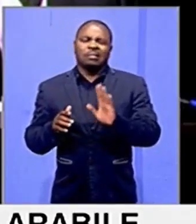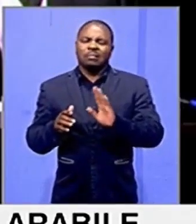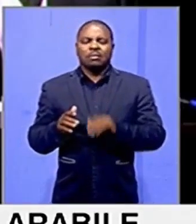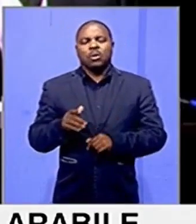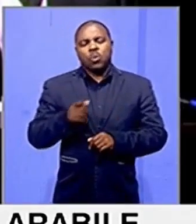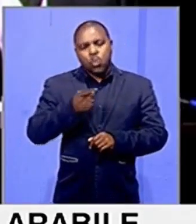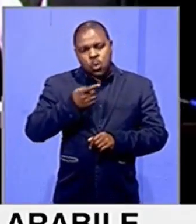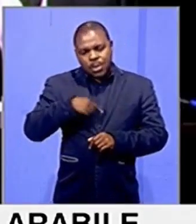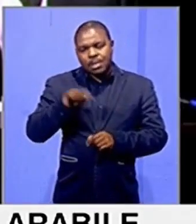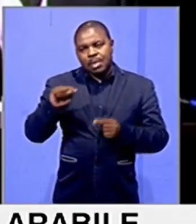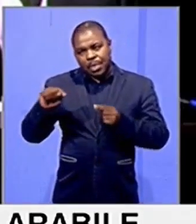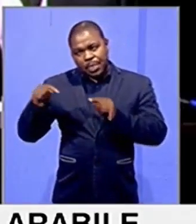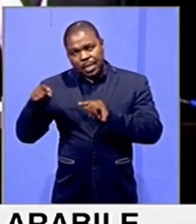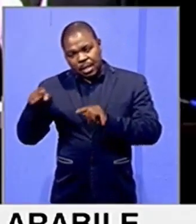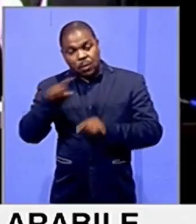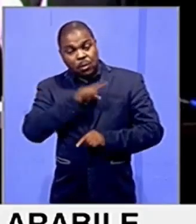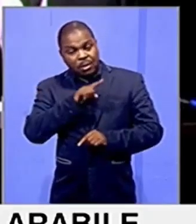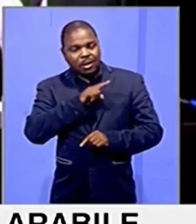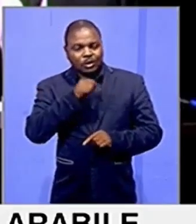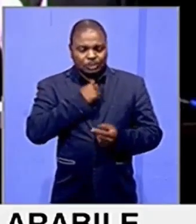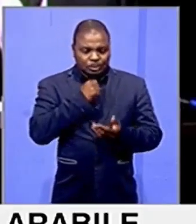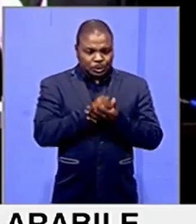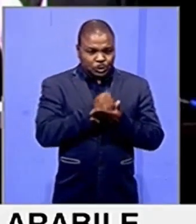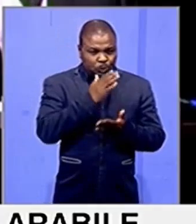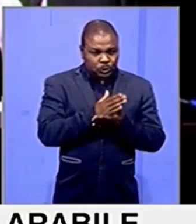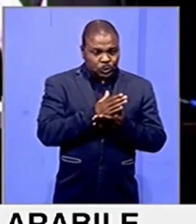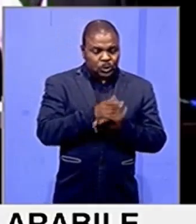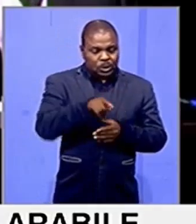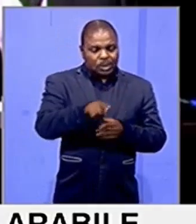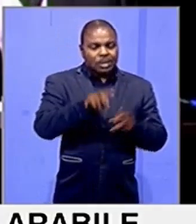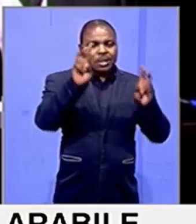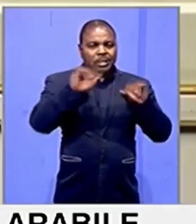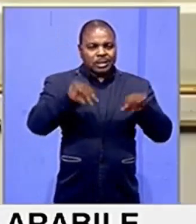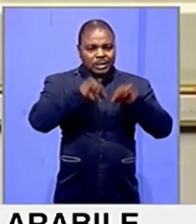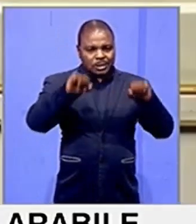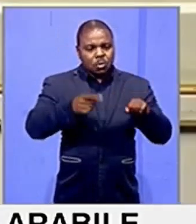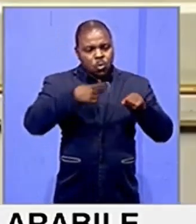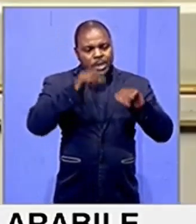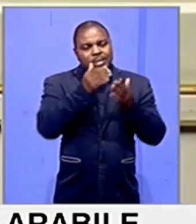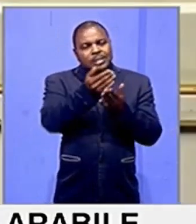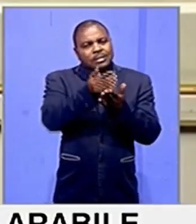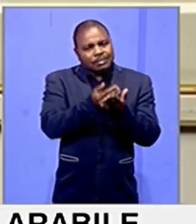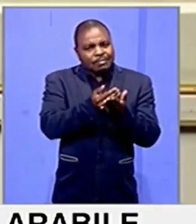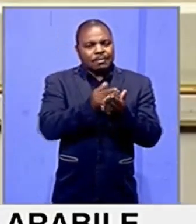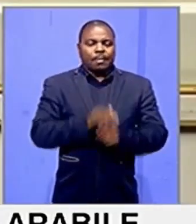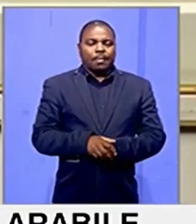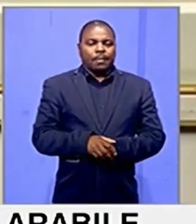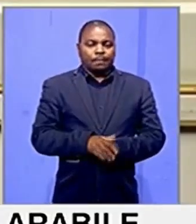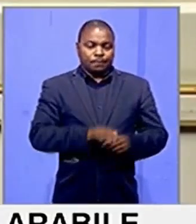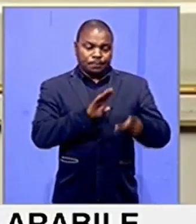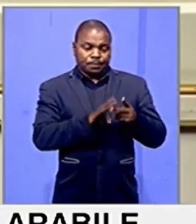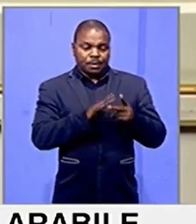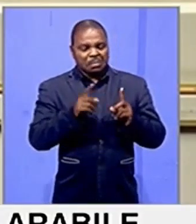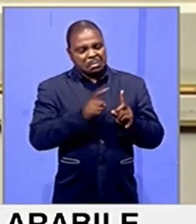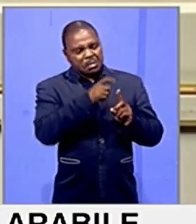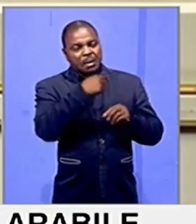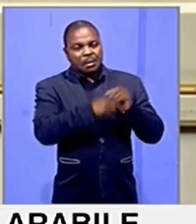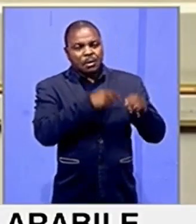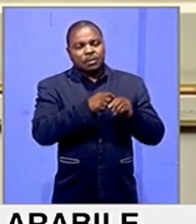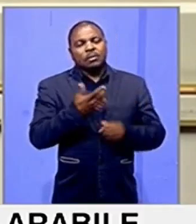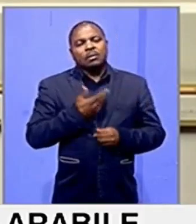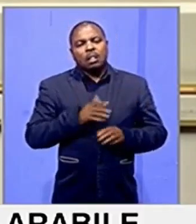being done to ensure that we save the grid. O boetse a botswa hore na o na le lesedi ka ditho tsa kabinete